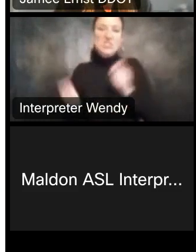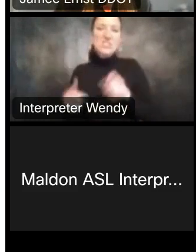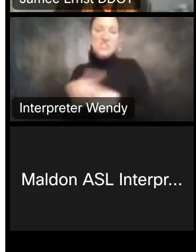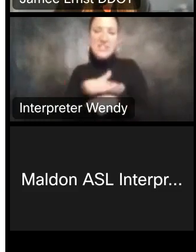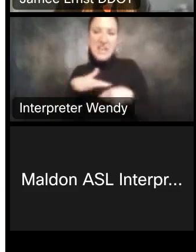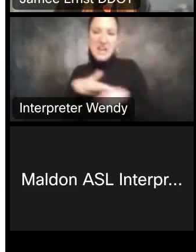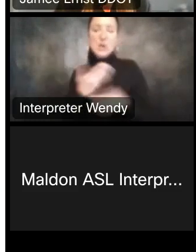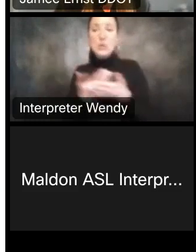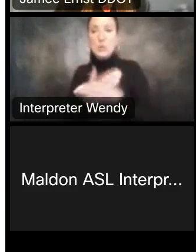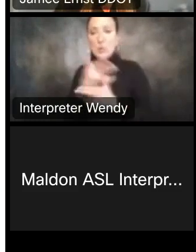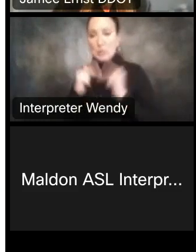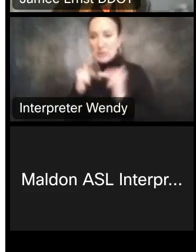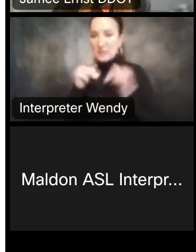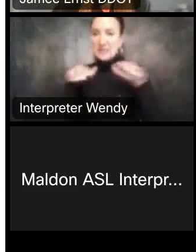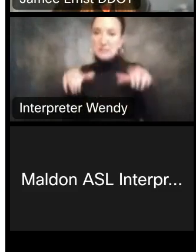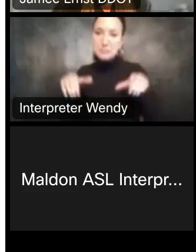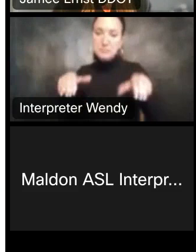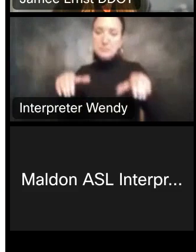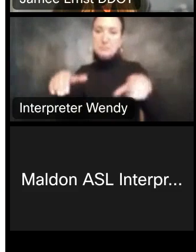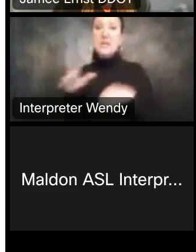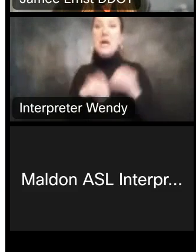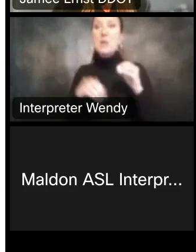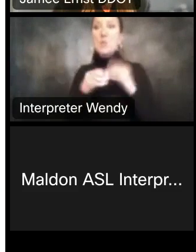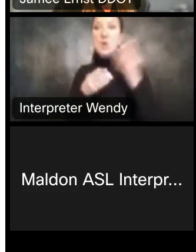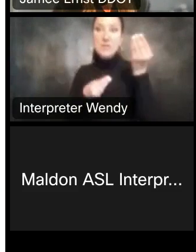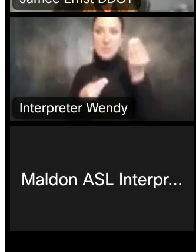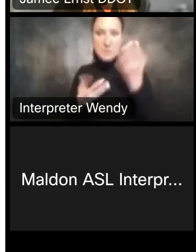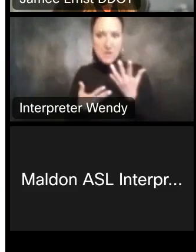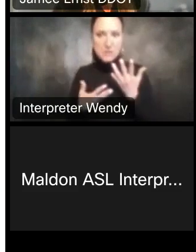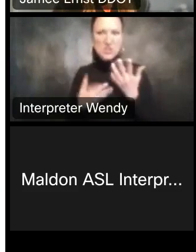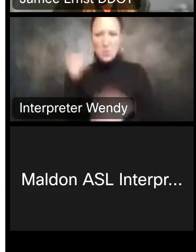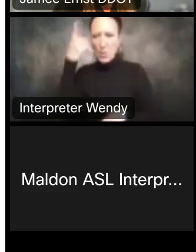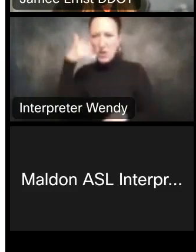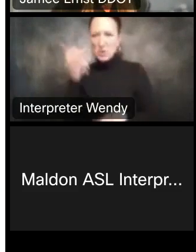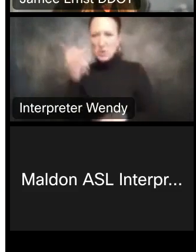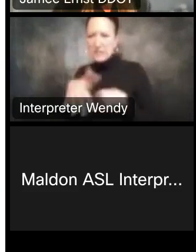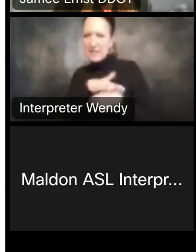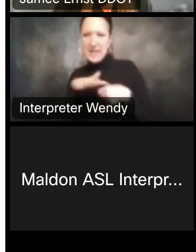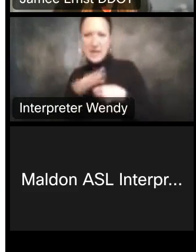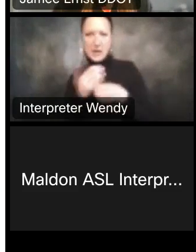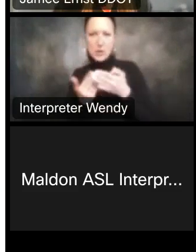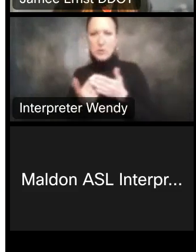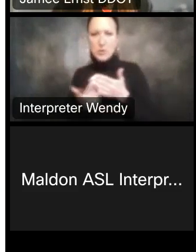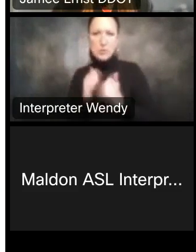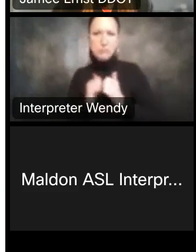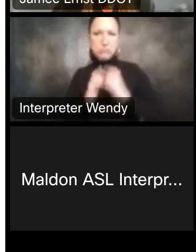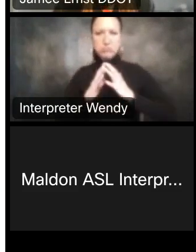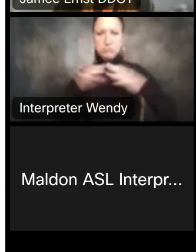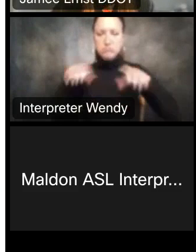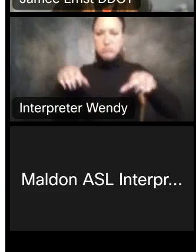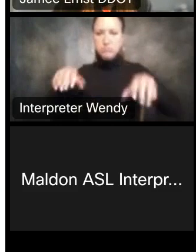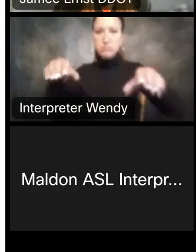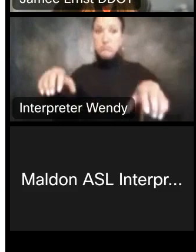new infrastructure in the corridor, and we have more information about ongoing projects in the area. That presents a